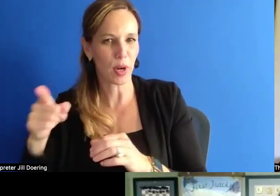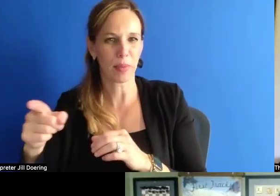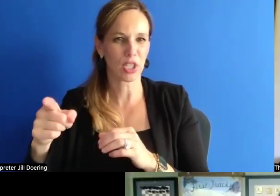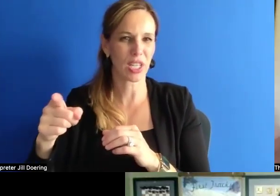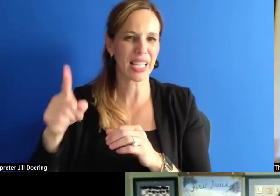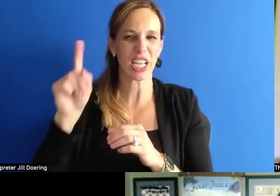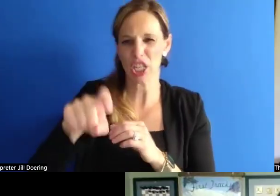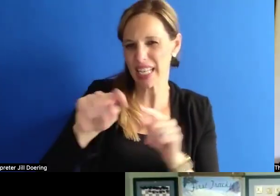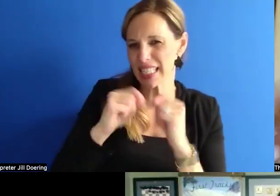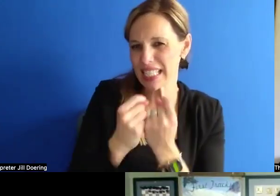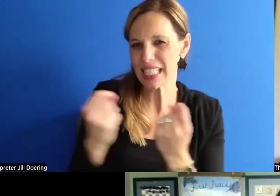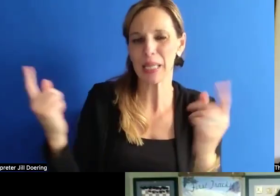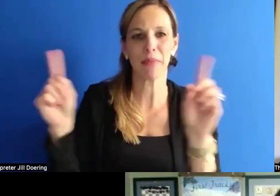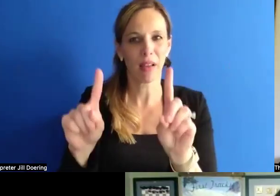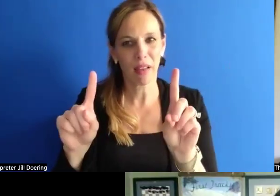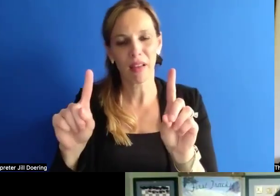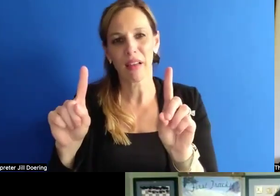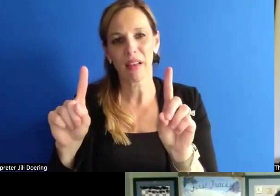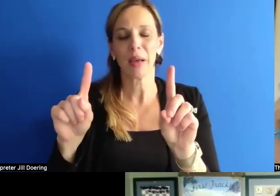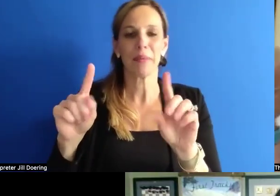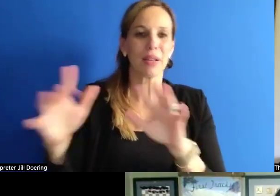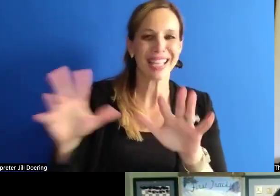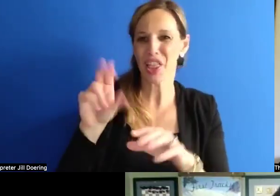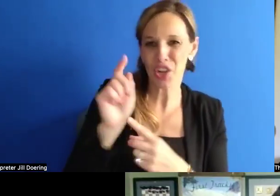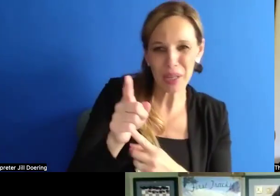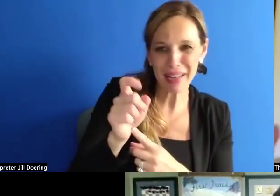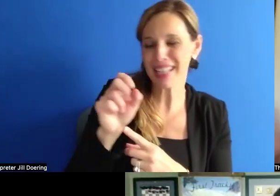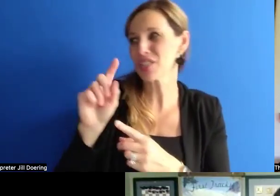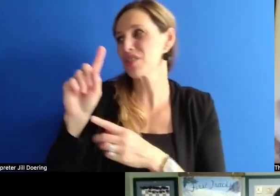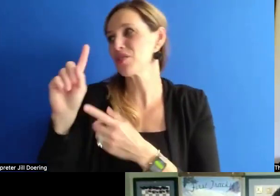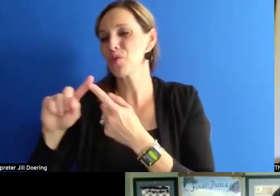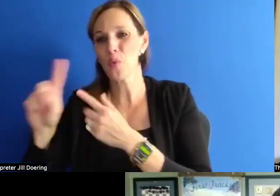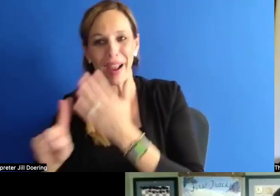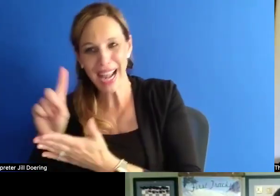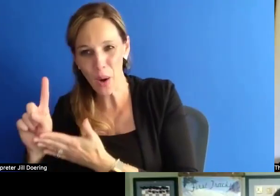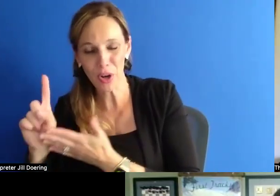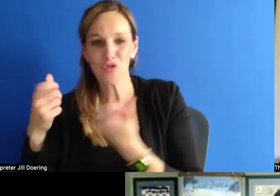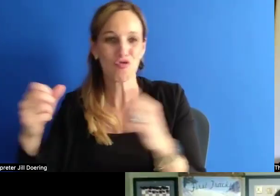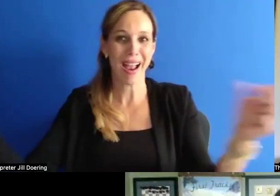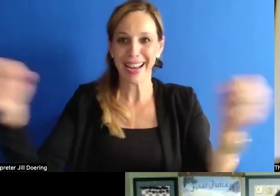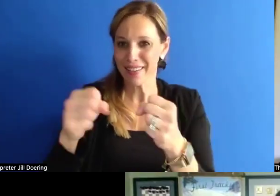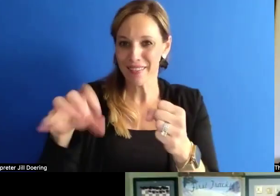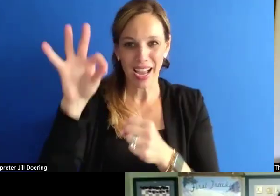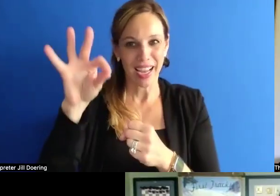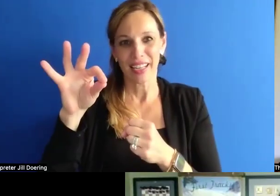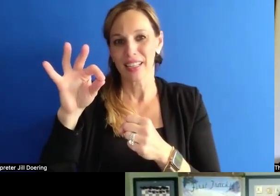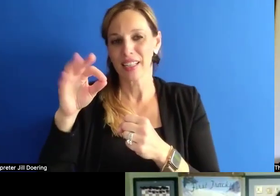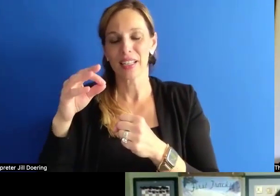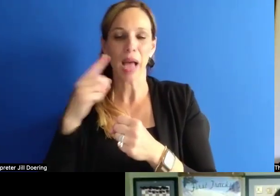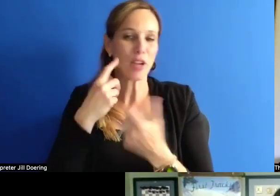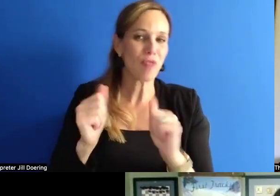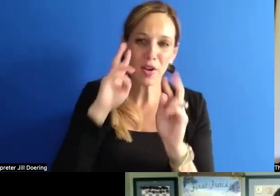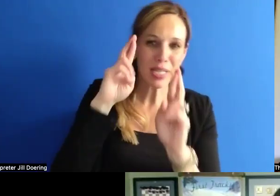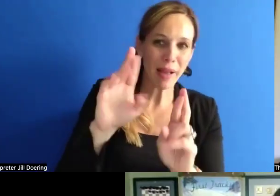a team, because they were going to be like between 30 minutes to an hour. I tried to be respectful for your